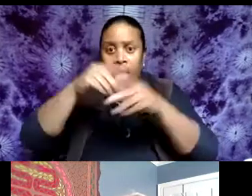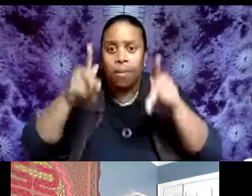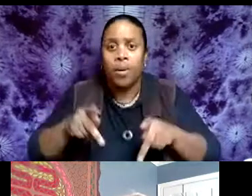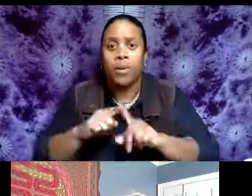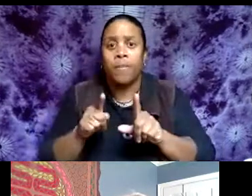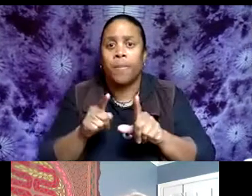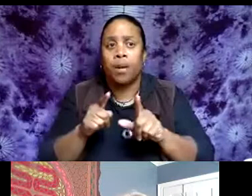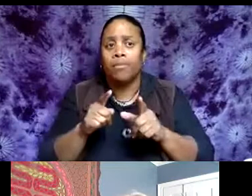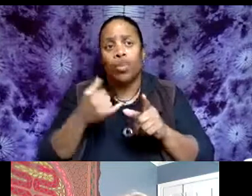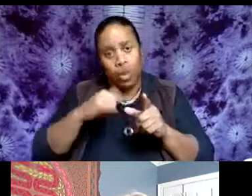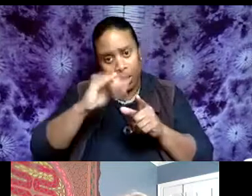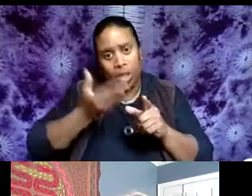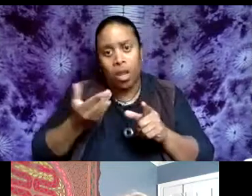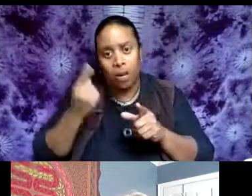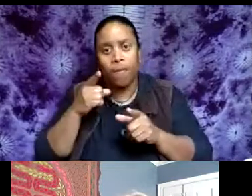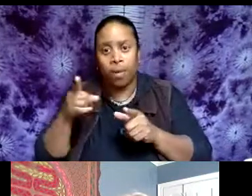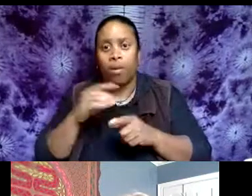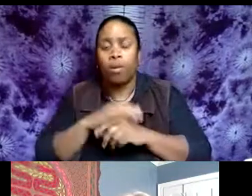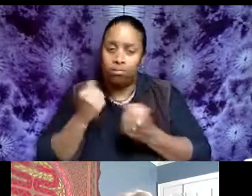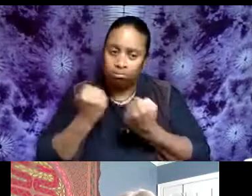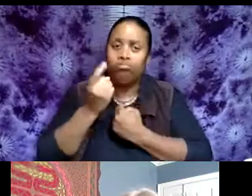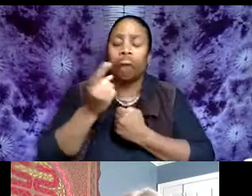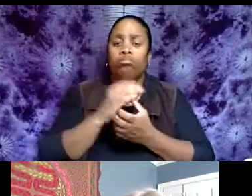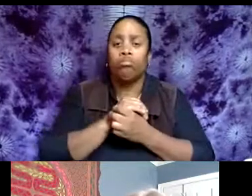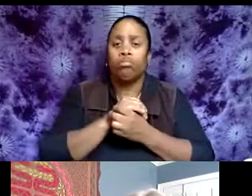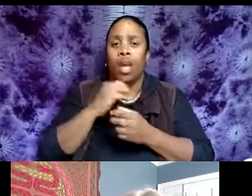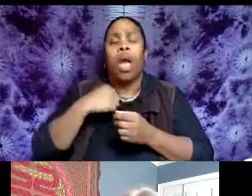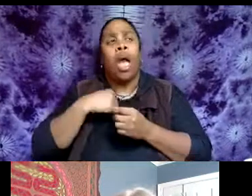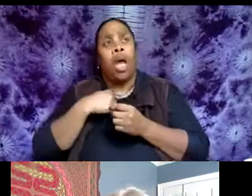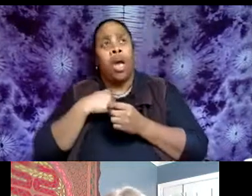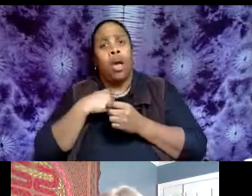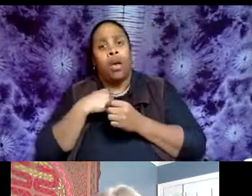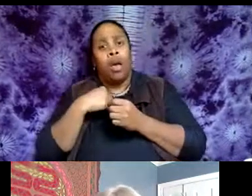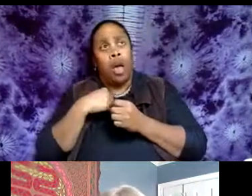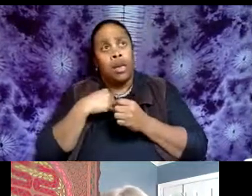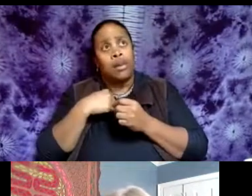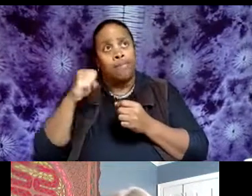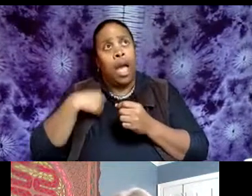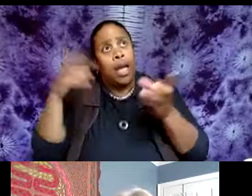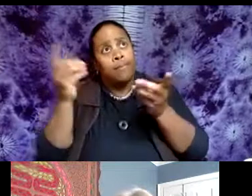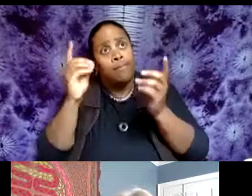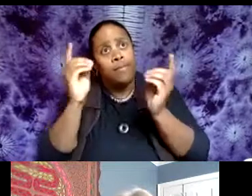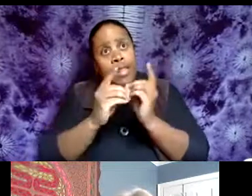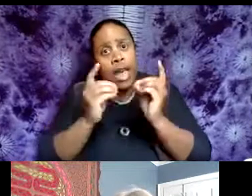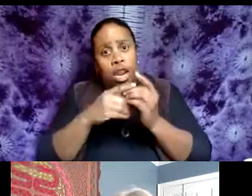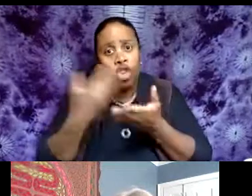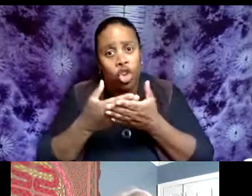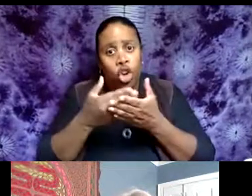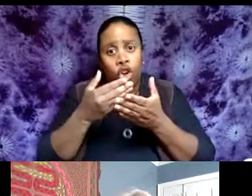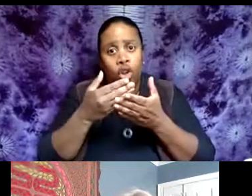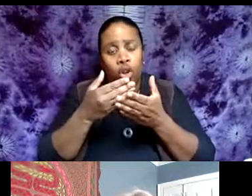in that way. So Right. hope that Yeah. I mean, I'm dating a really good guy, right? He's a pretty good guy right now,